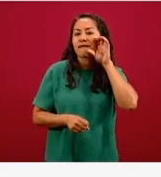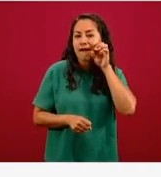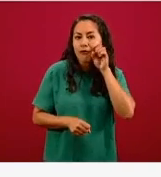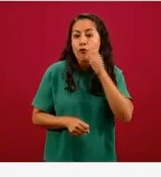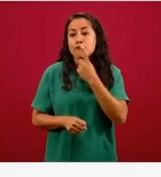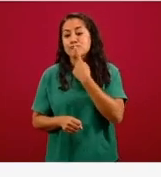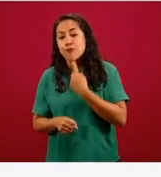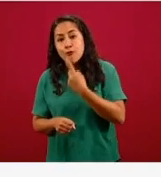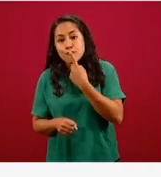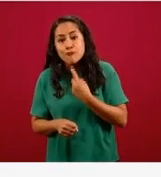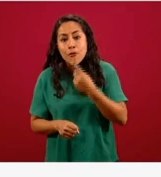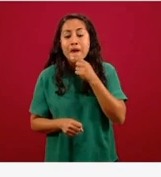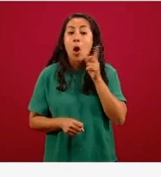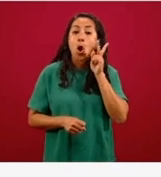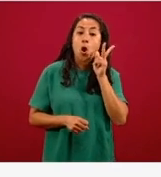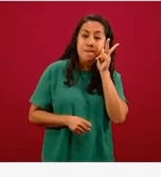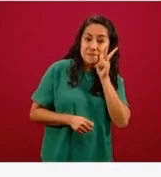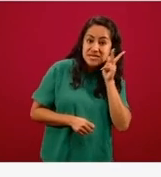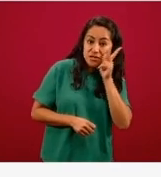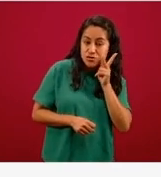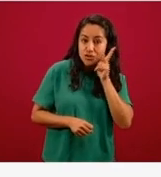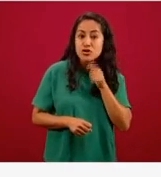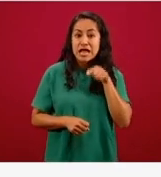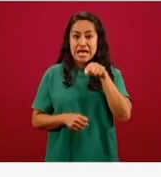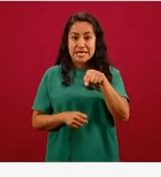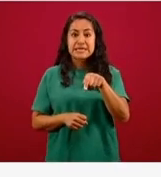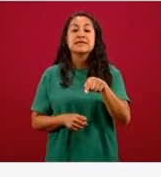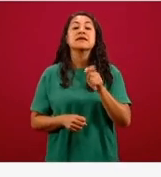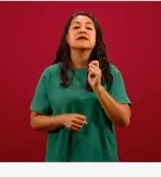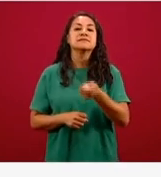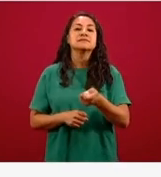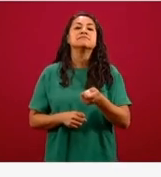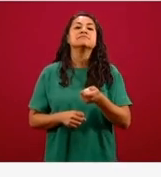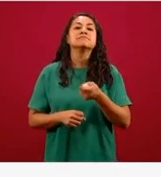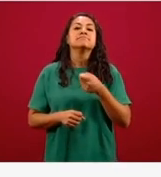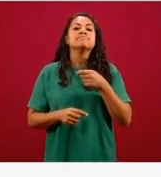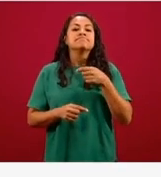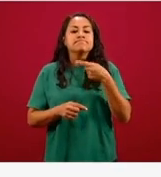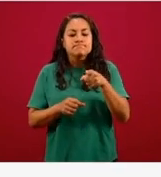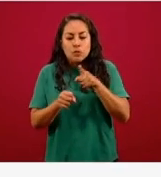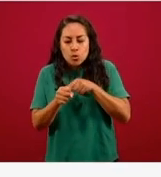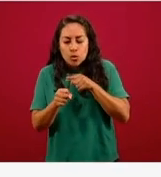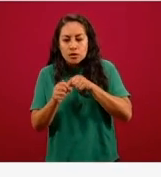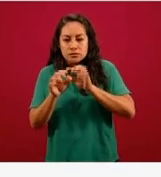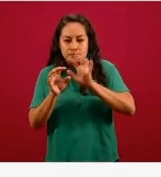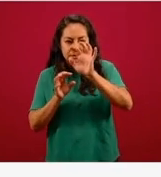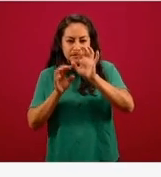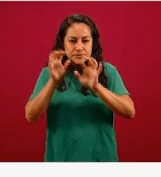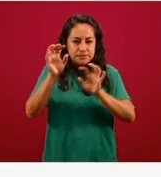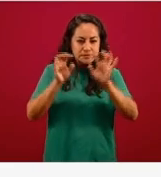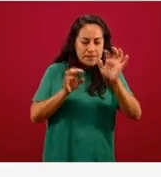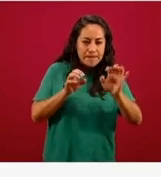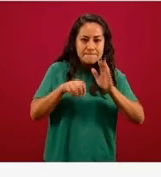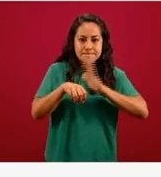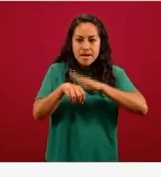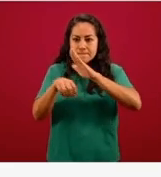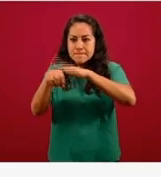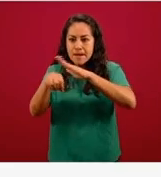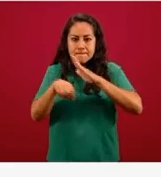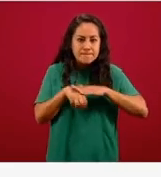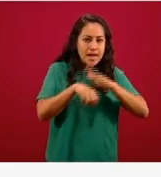is presented through a color scale, and the green areas being the ones with